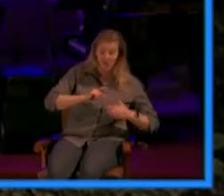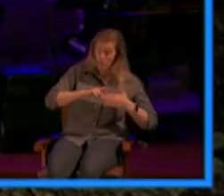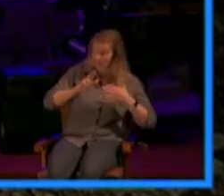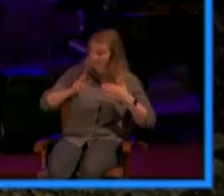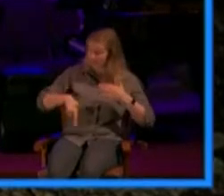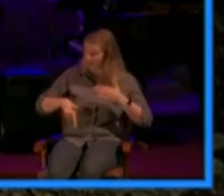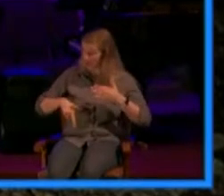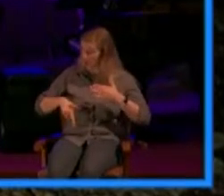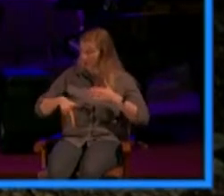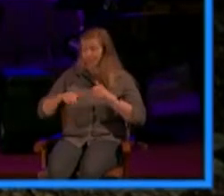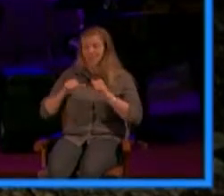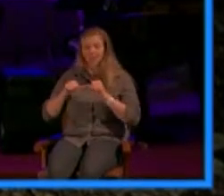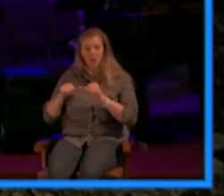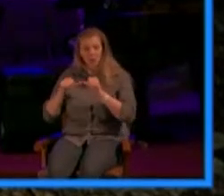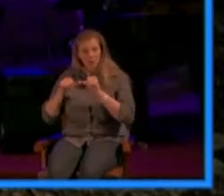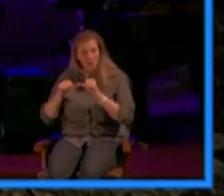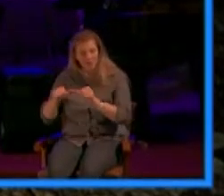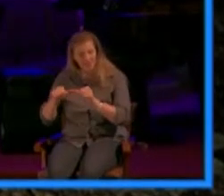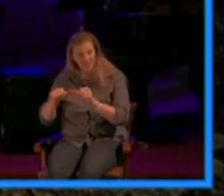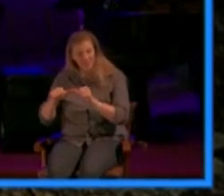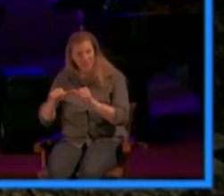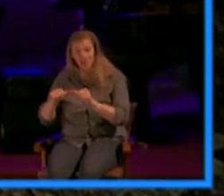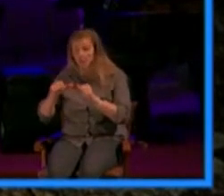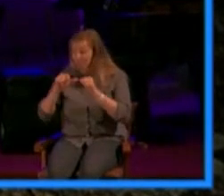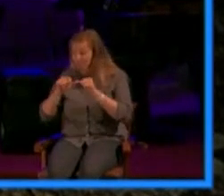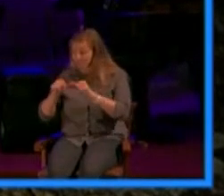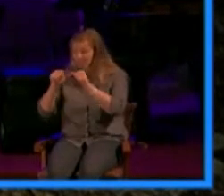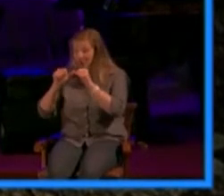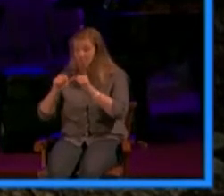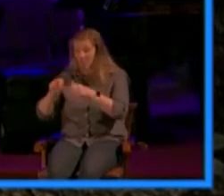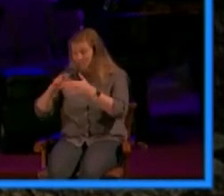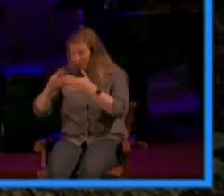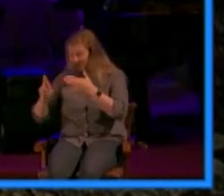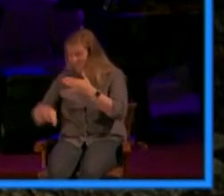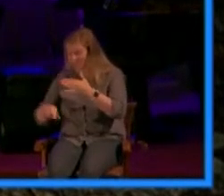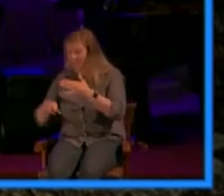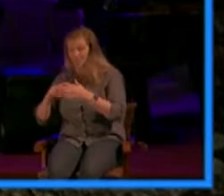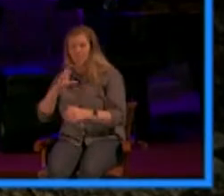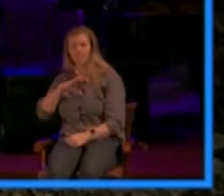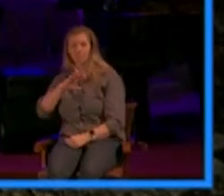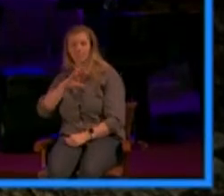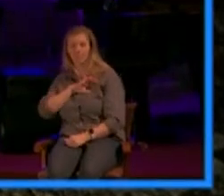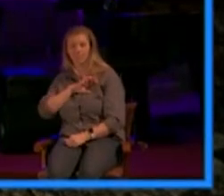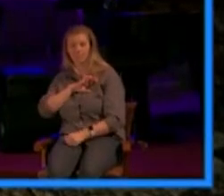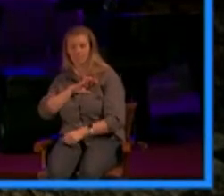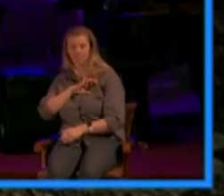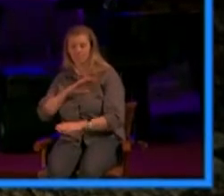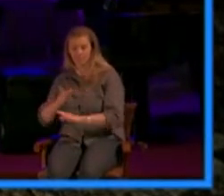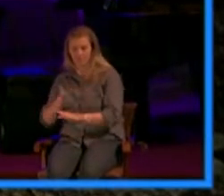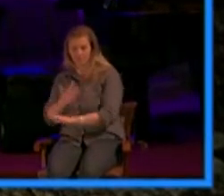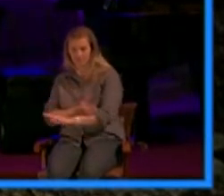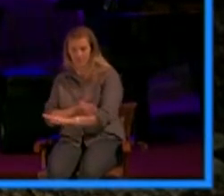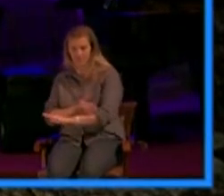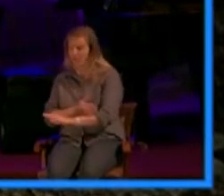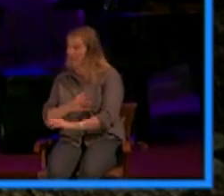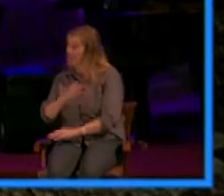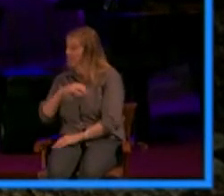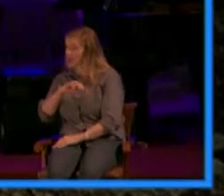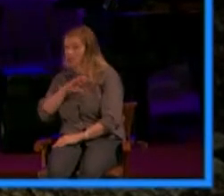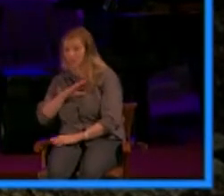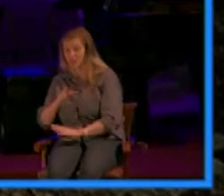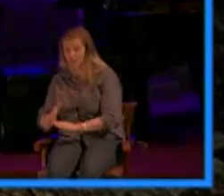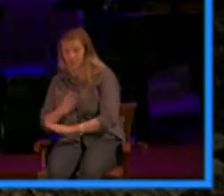endurance produces character, and character produces hope. You see how all that works